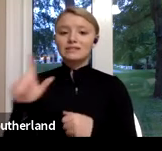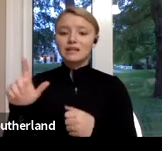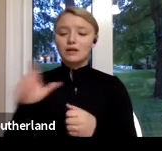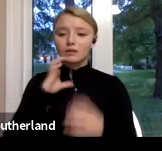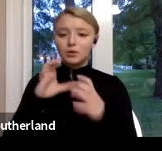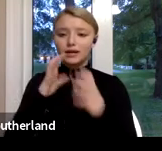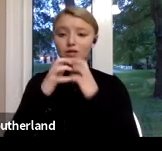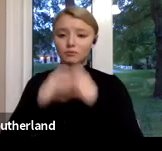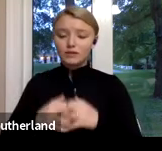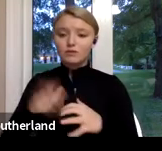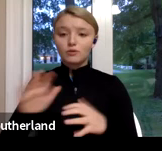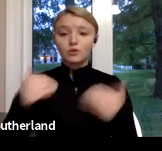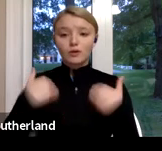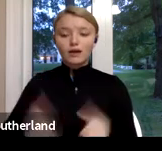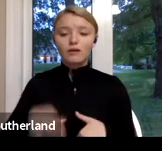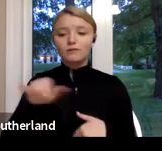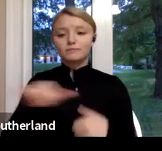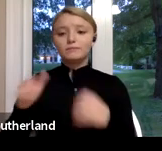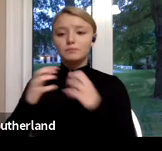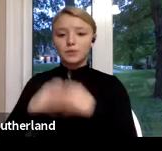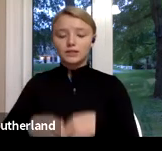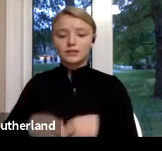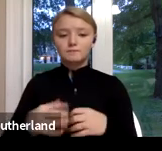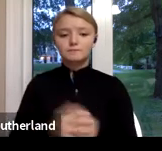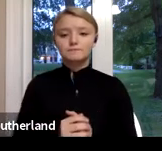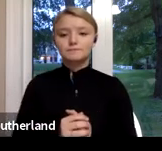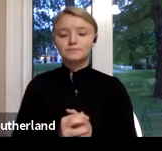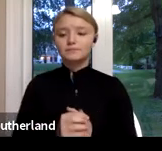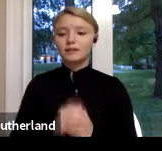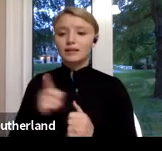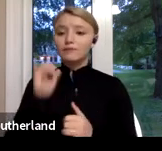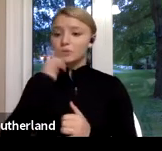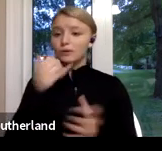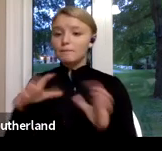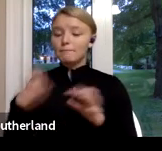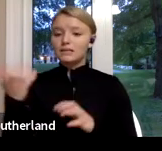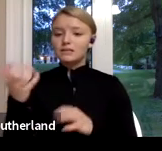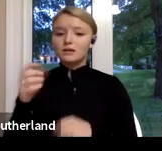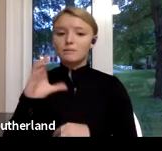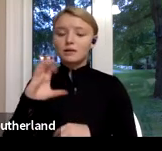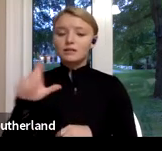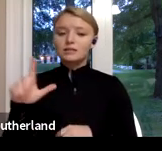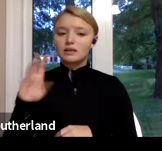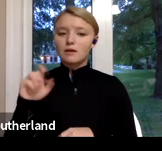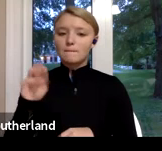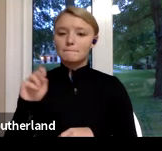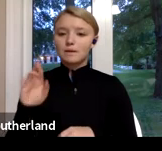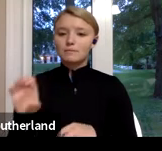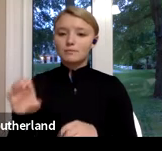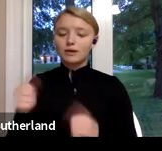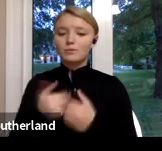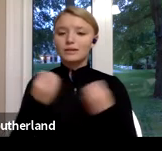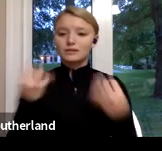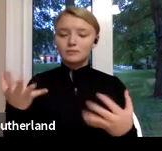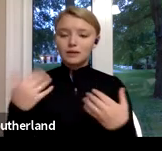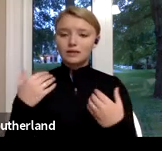health breaks down. So if you mess up the cell membrane with too many unhealthy sugars,